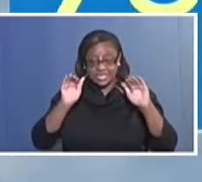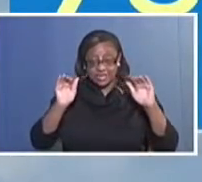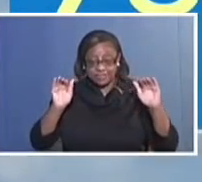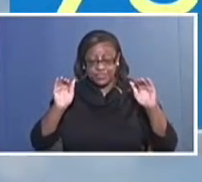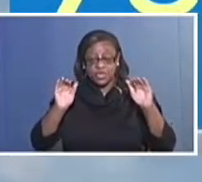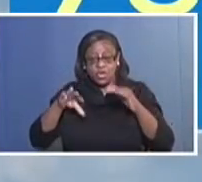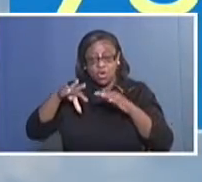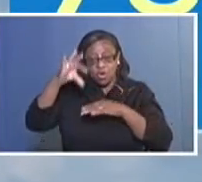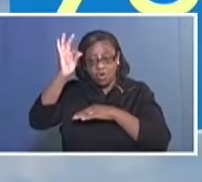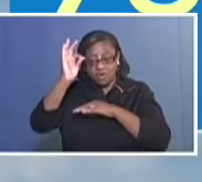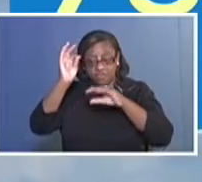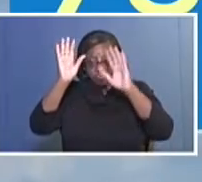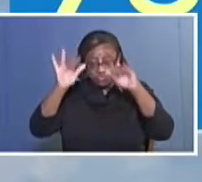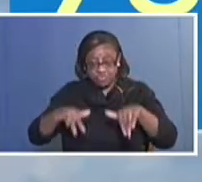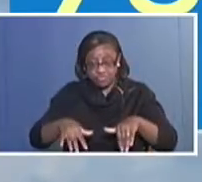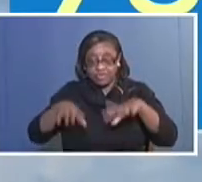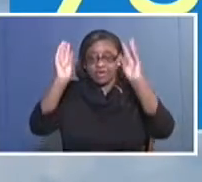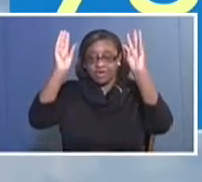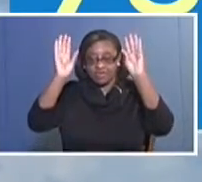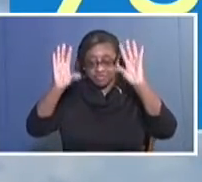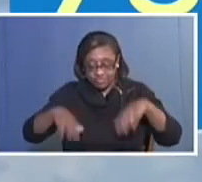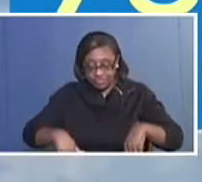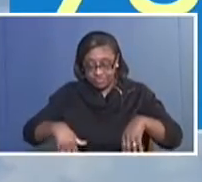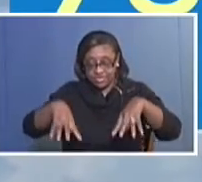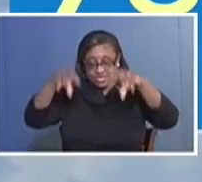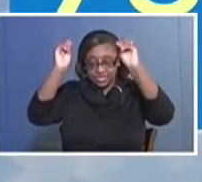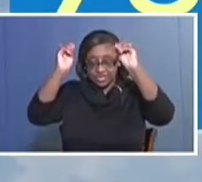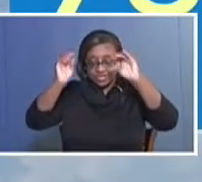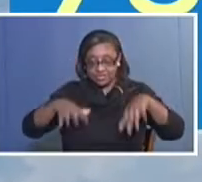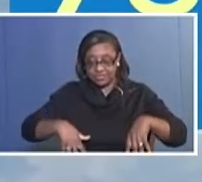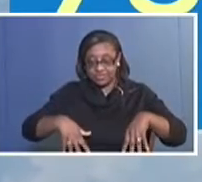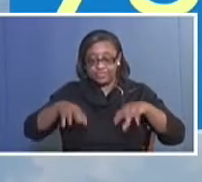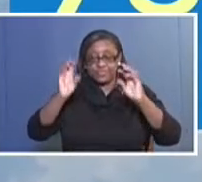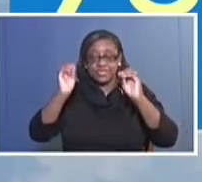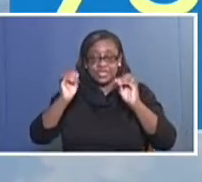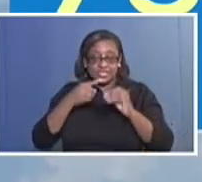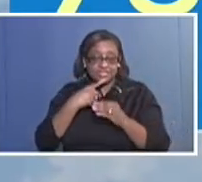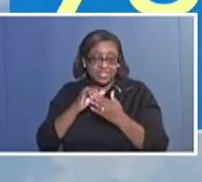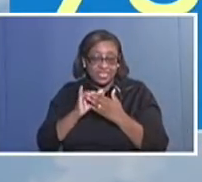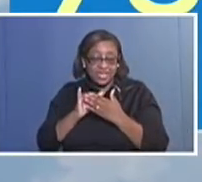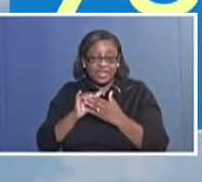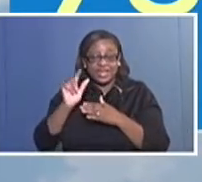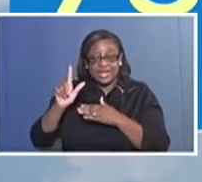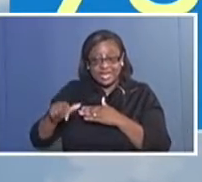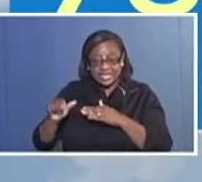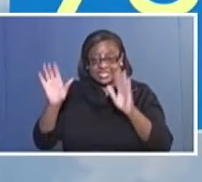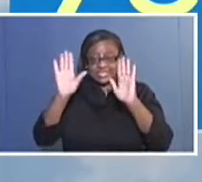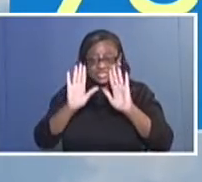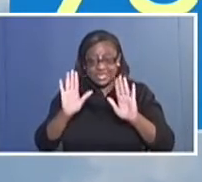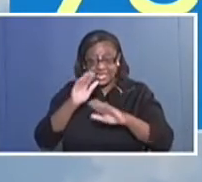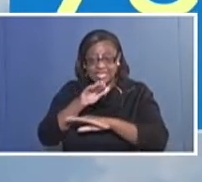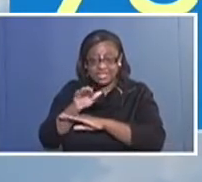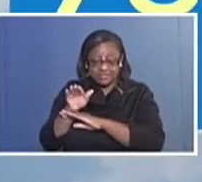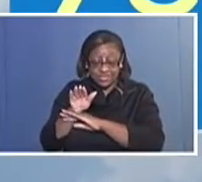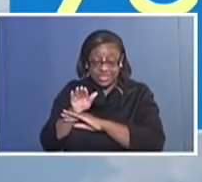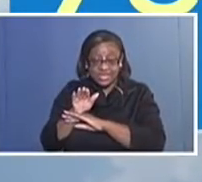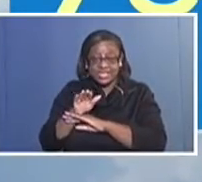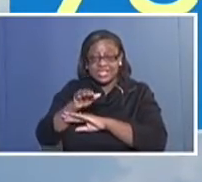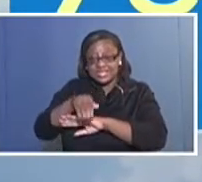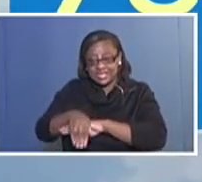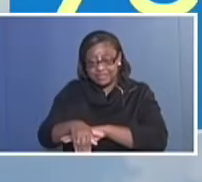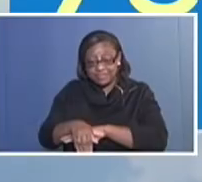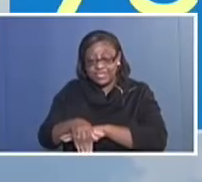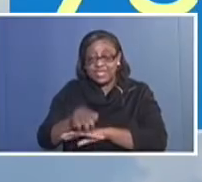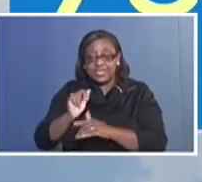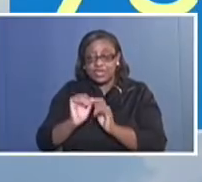and on showers are right through the weekend. We have another frontal system that will push in here late on Sunday evening into Sunday night, and